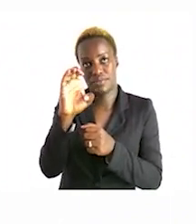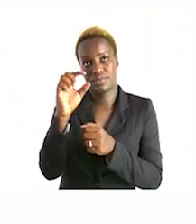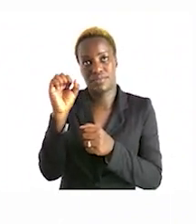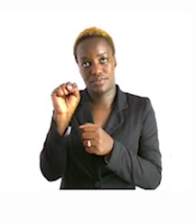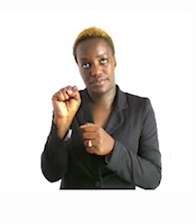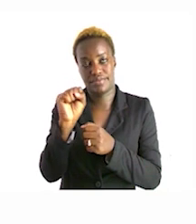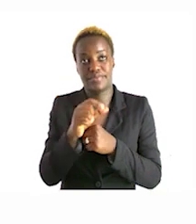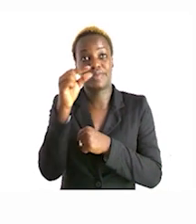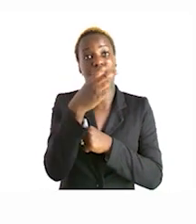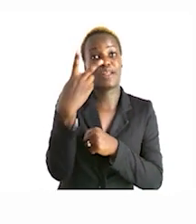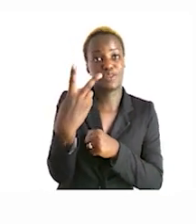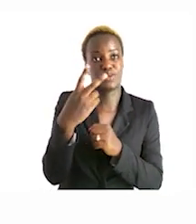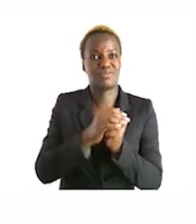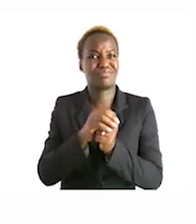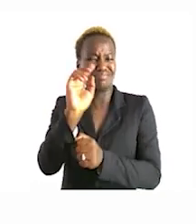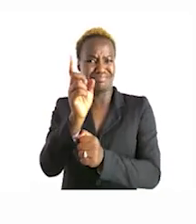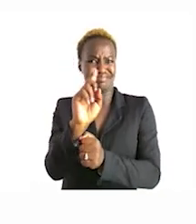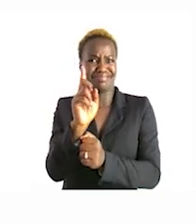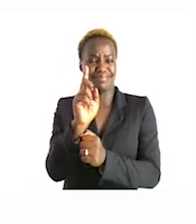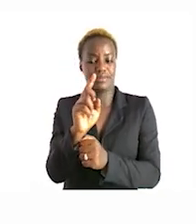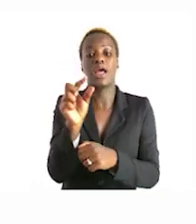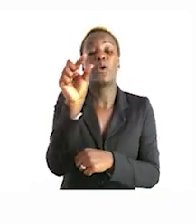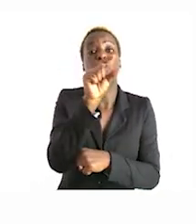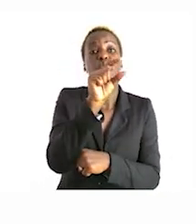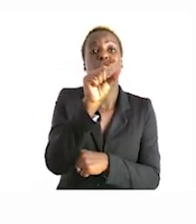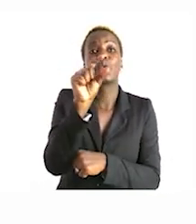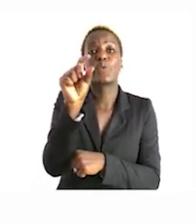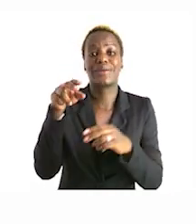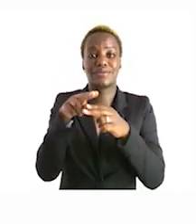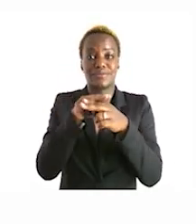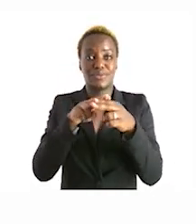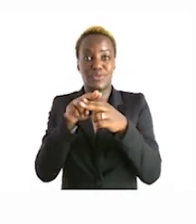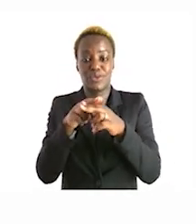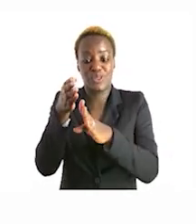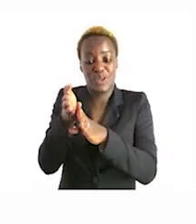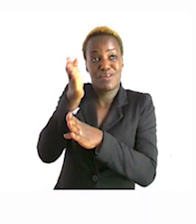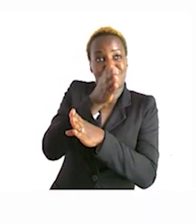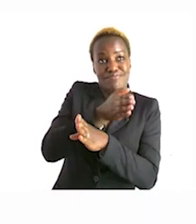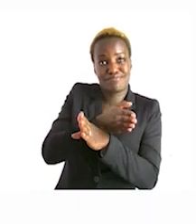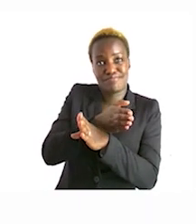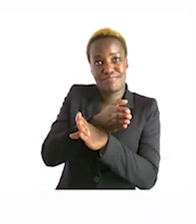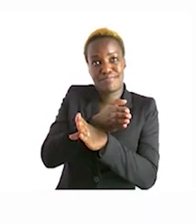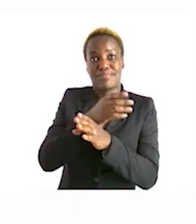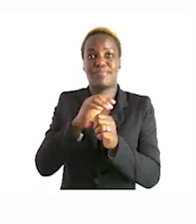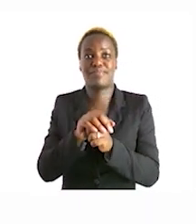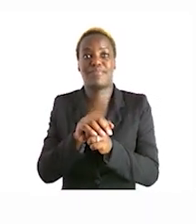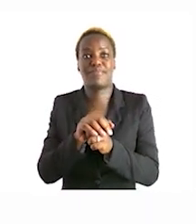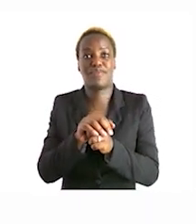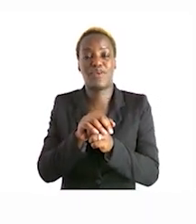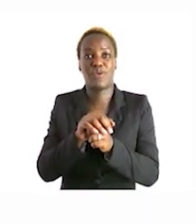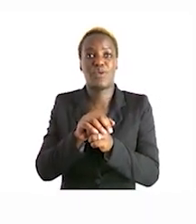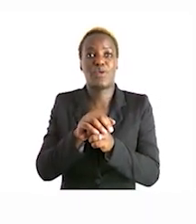are articles? Articles are the words, the tiny words we use in front of the words. Like for example, the nouns, to be